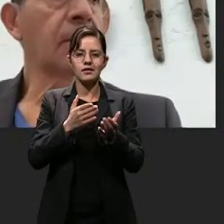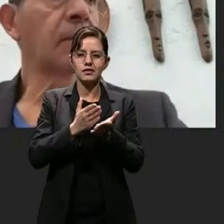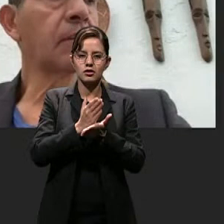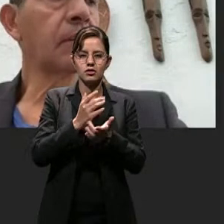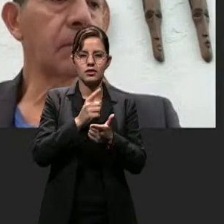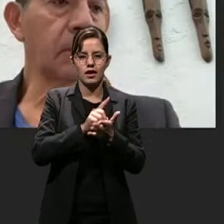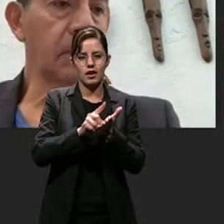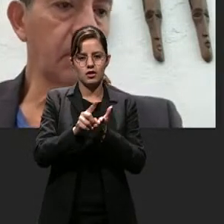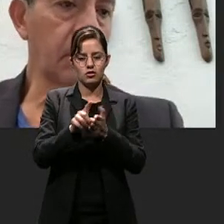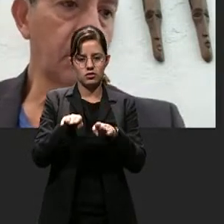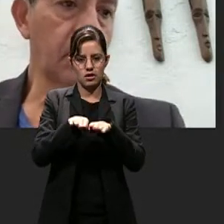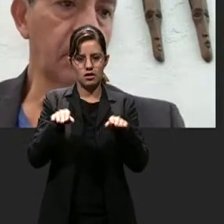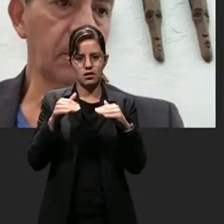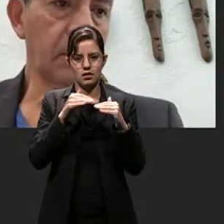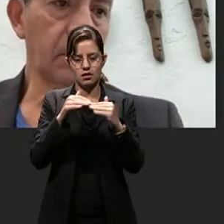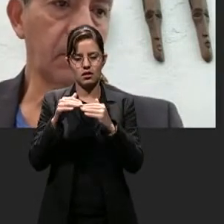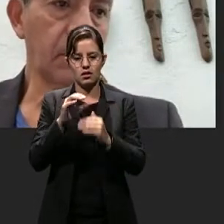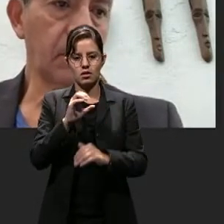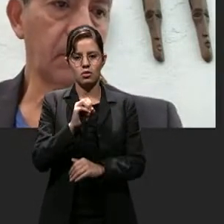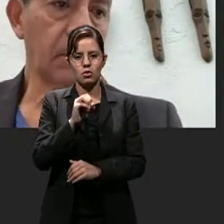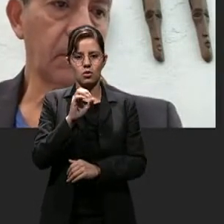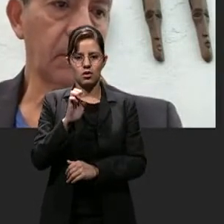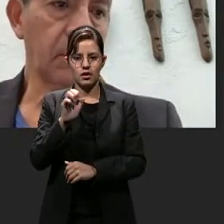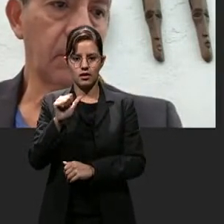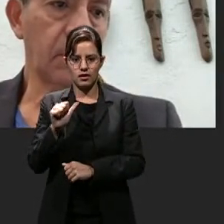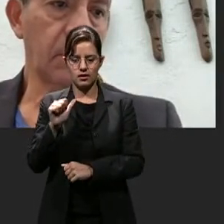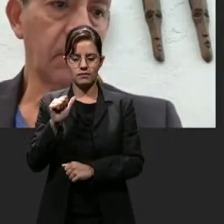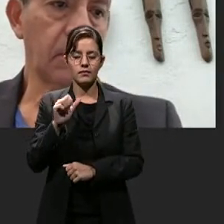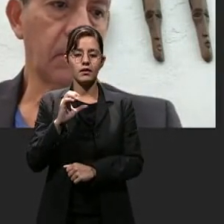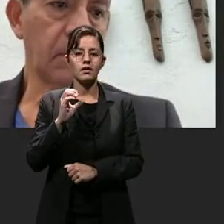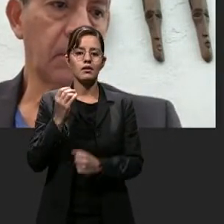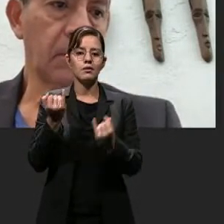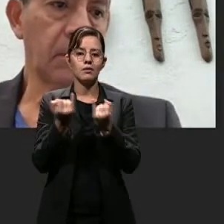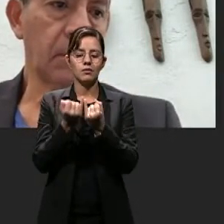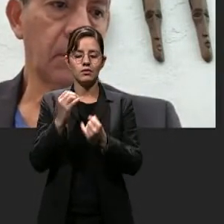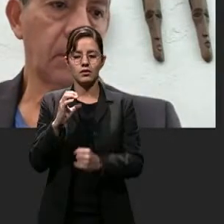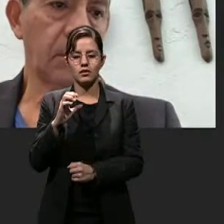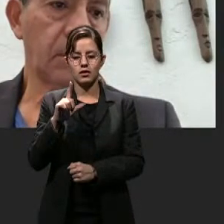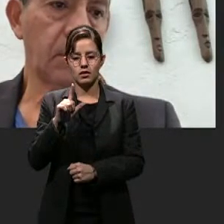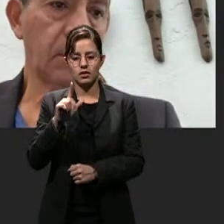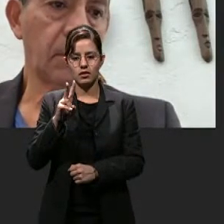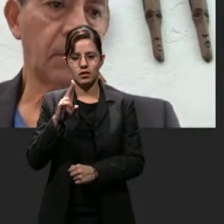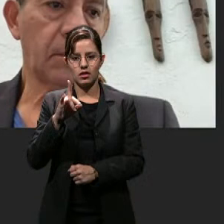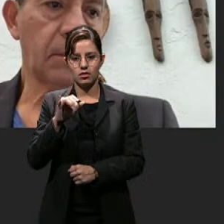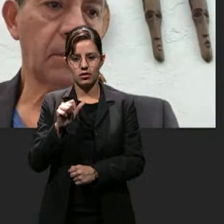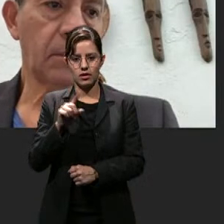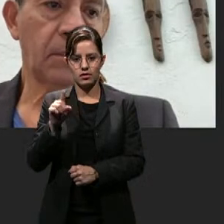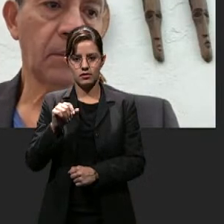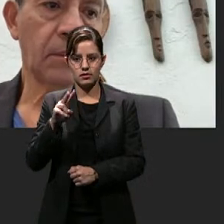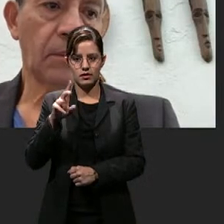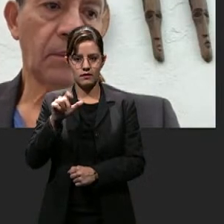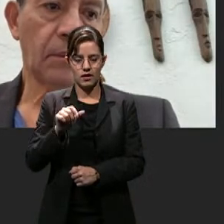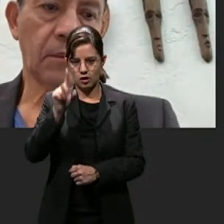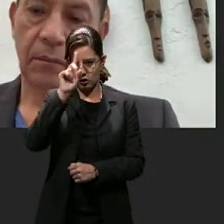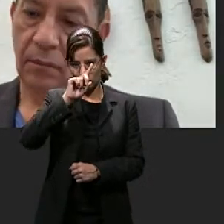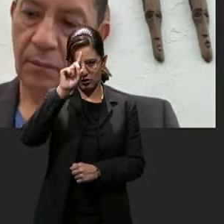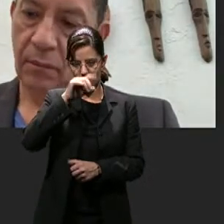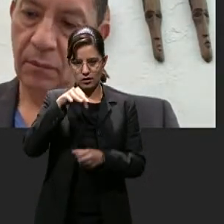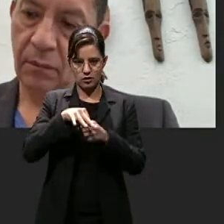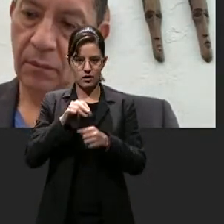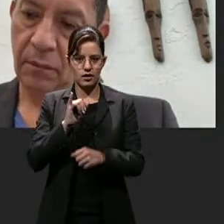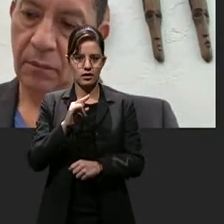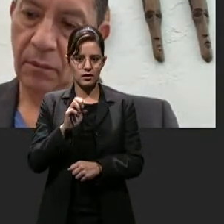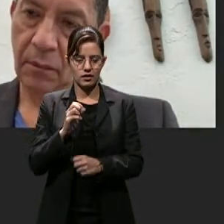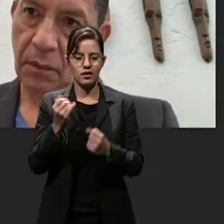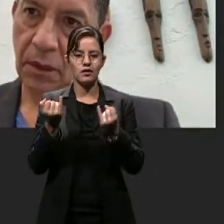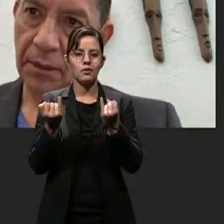She is Secretary for Access to Rights and Equity of OAS. We have Claudia Zavala, Electoral Counselor of Mexico's